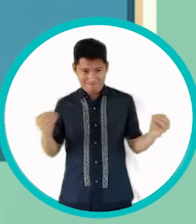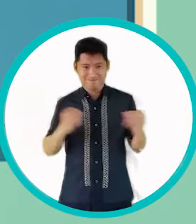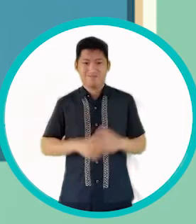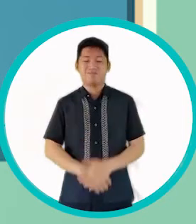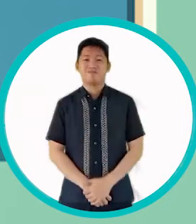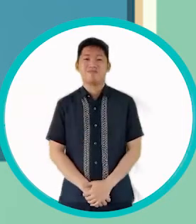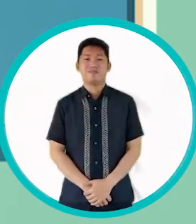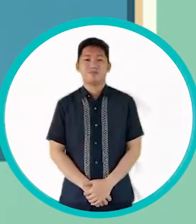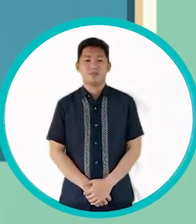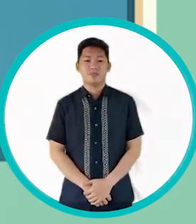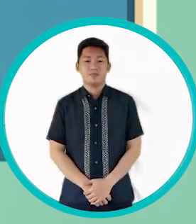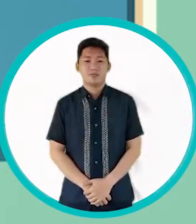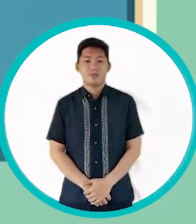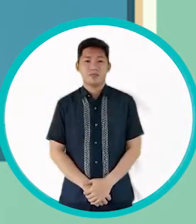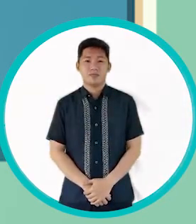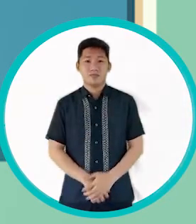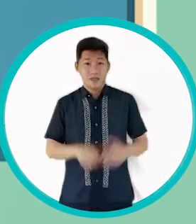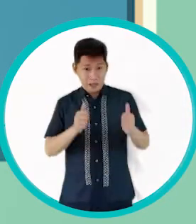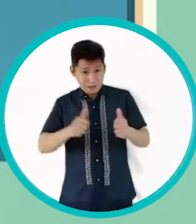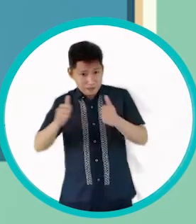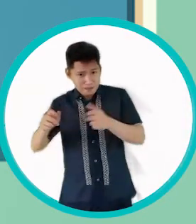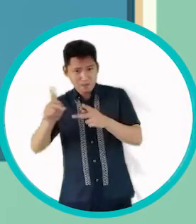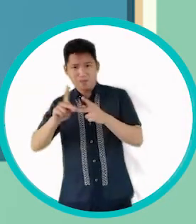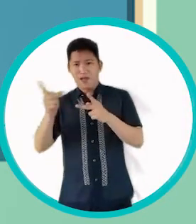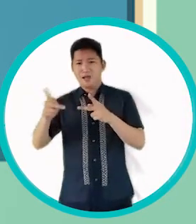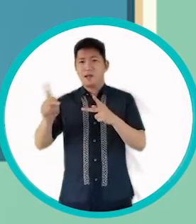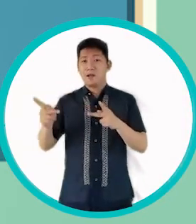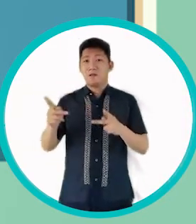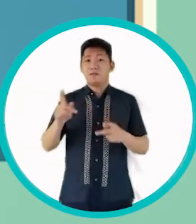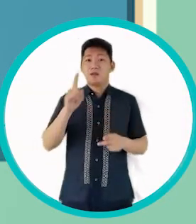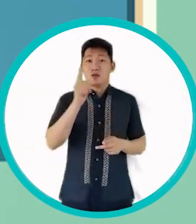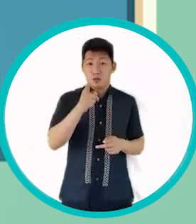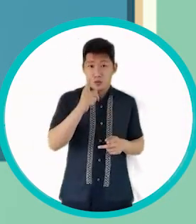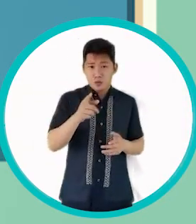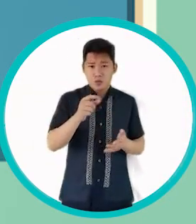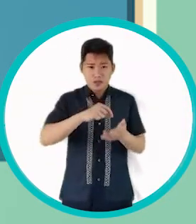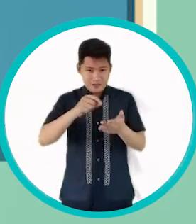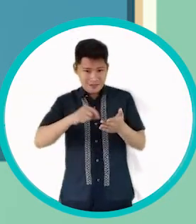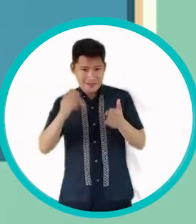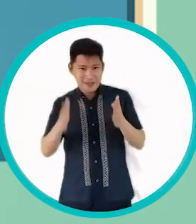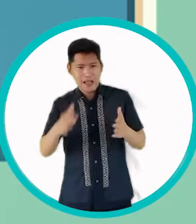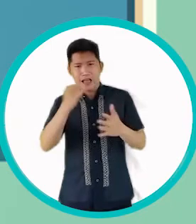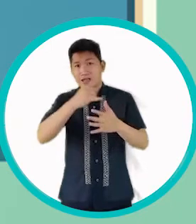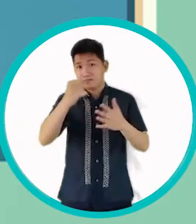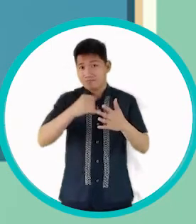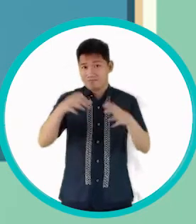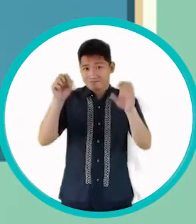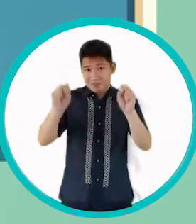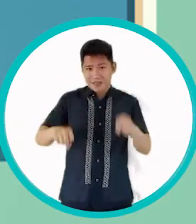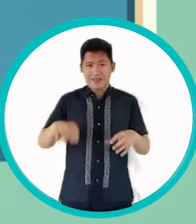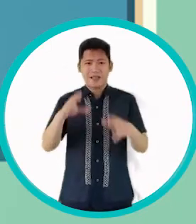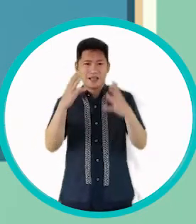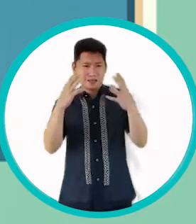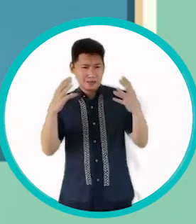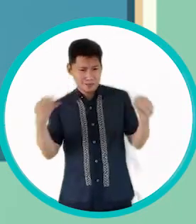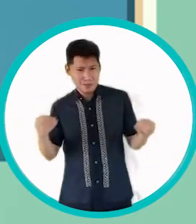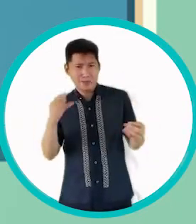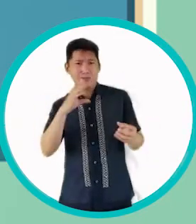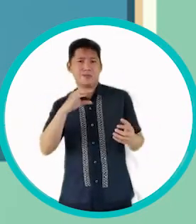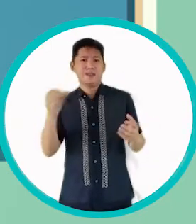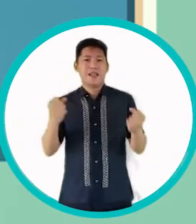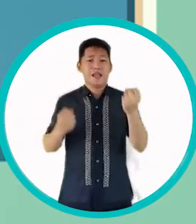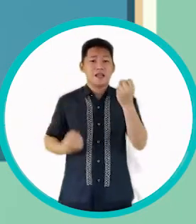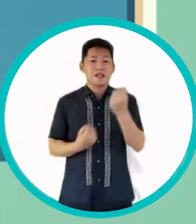the solution. For the following paragraph, you, as the writer, may identify a